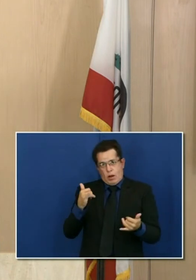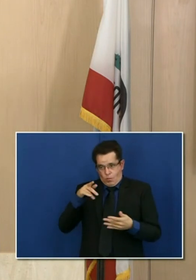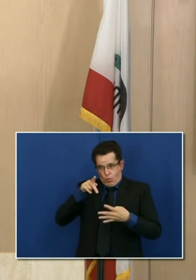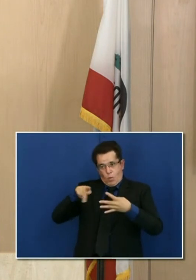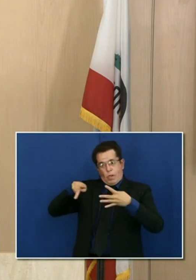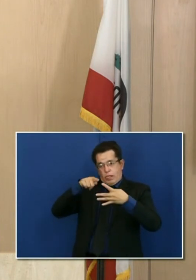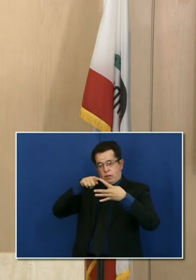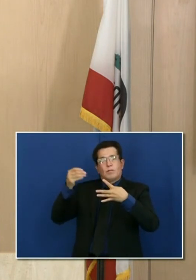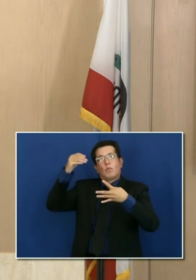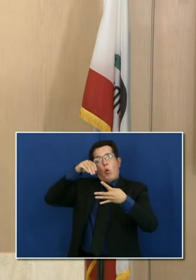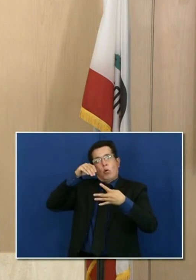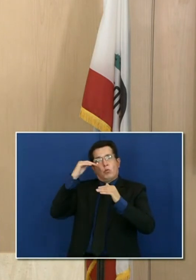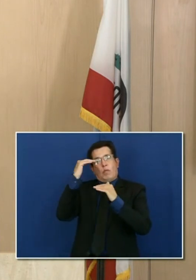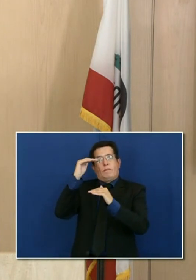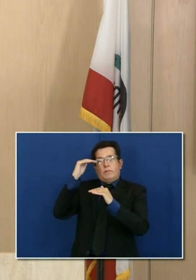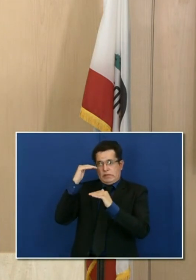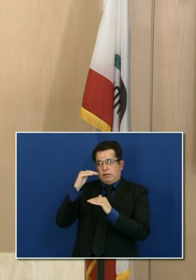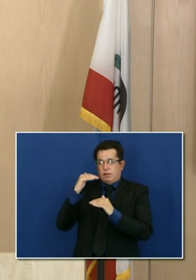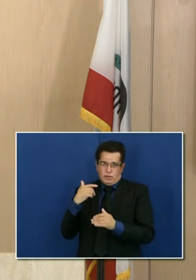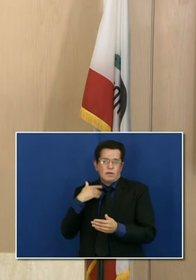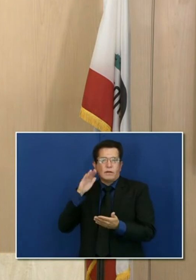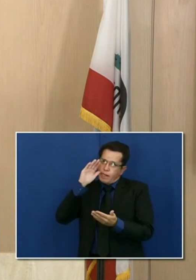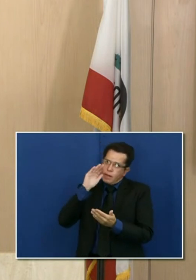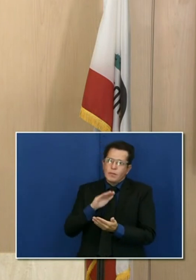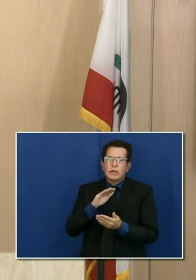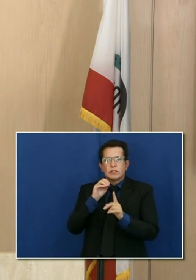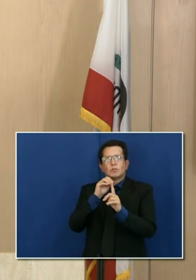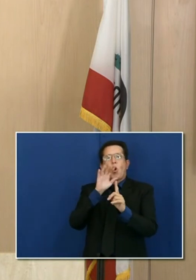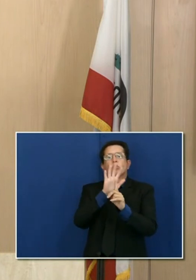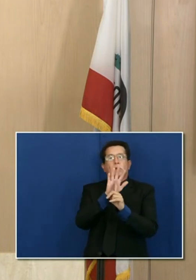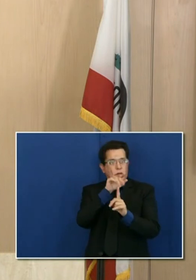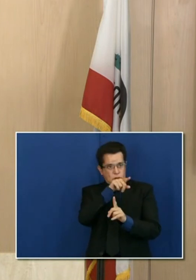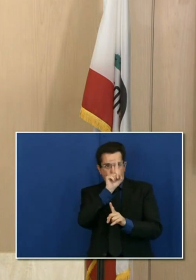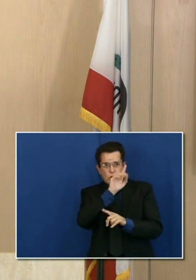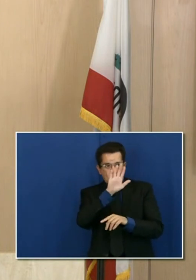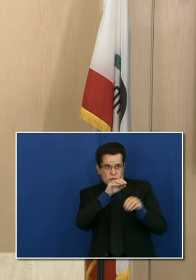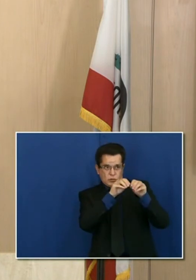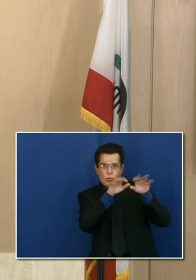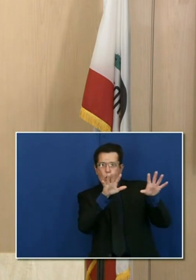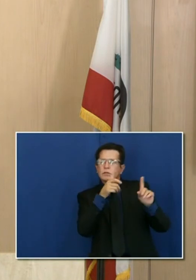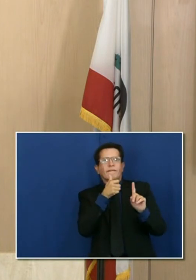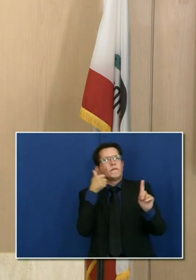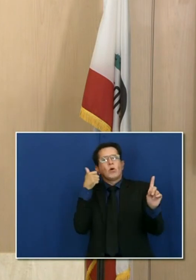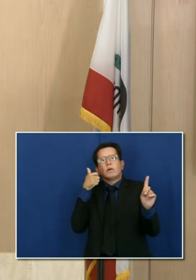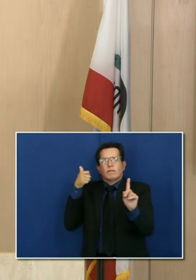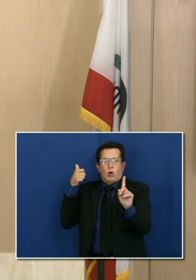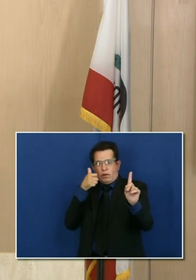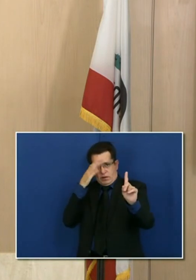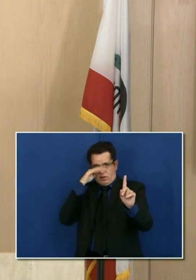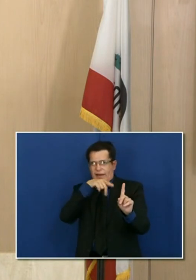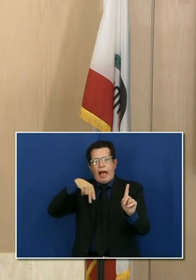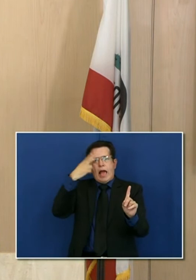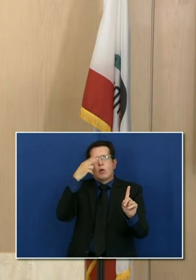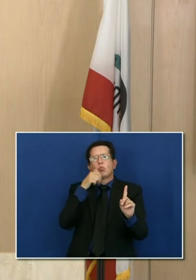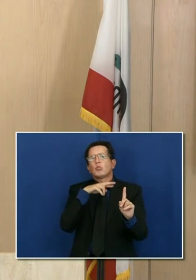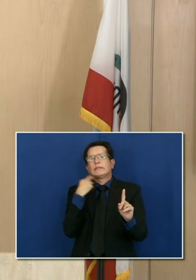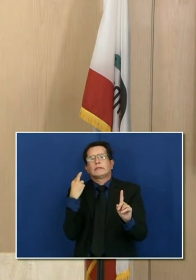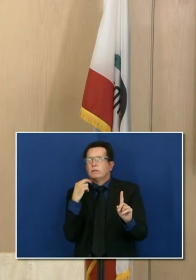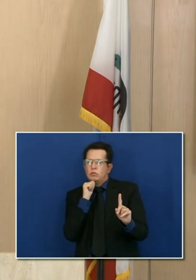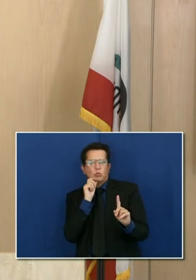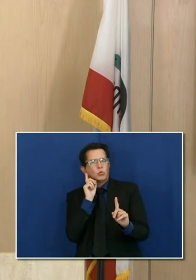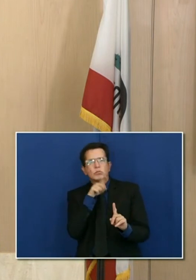higher restrictions that we have to limit those exposures and settings that we know are highest risk.